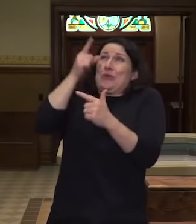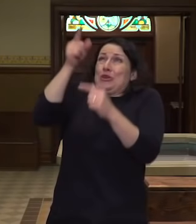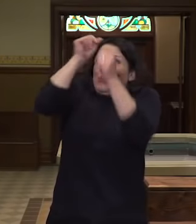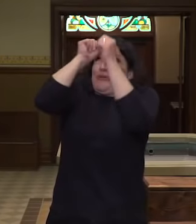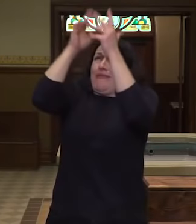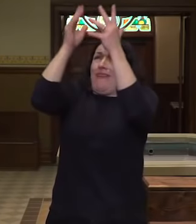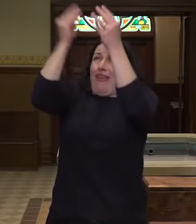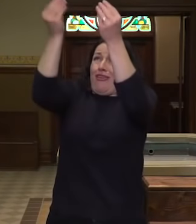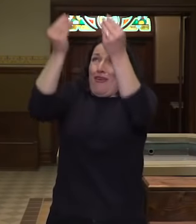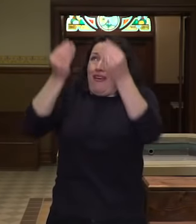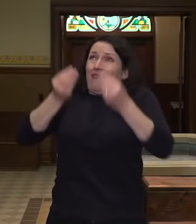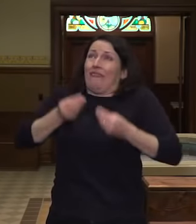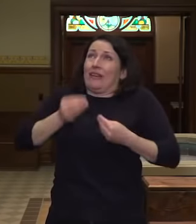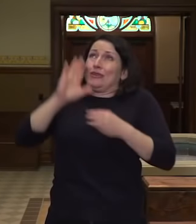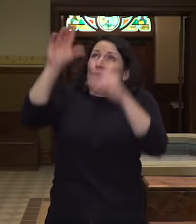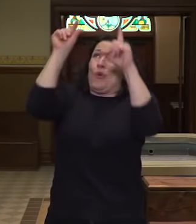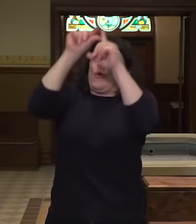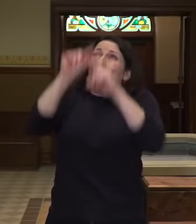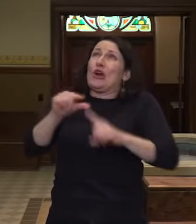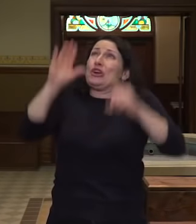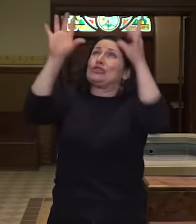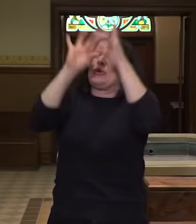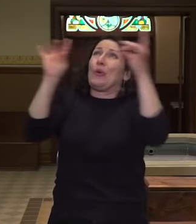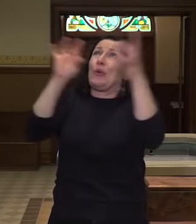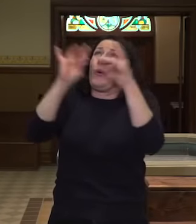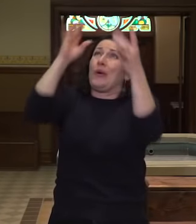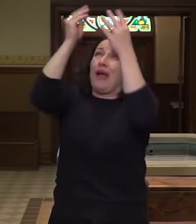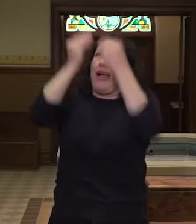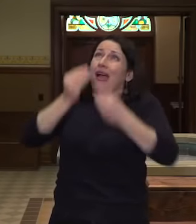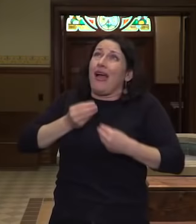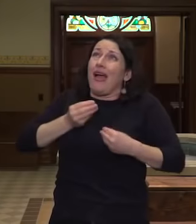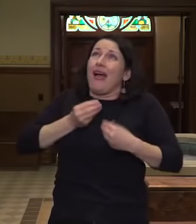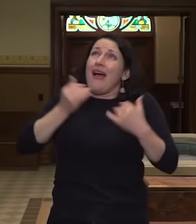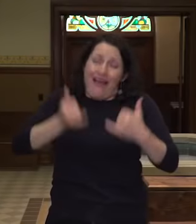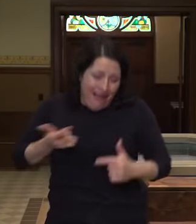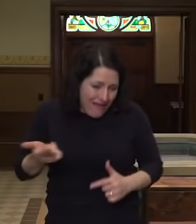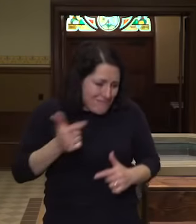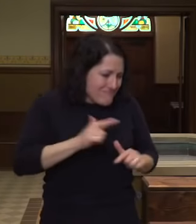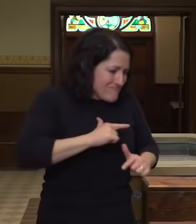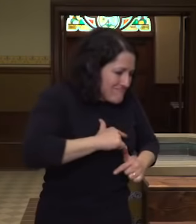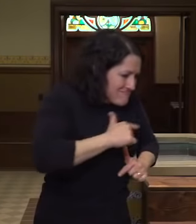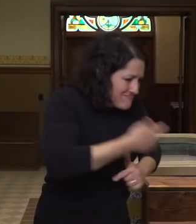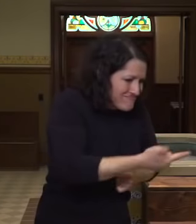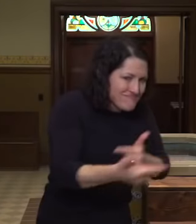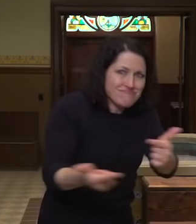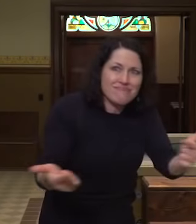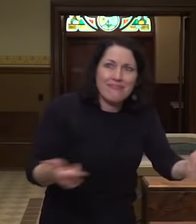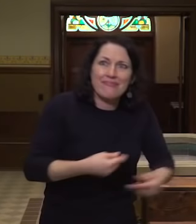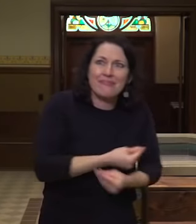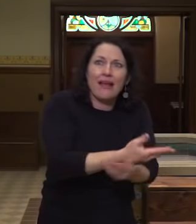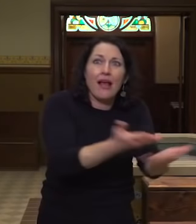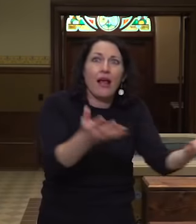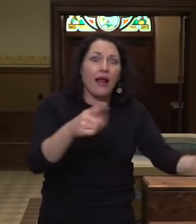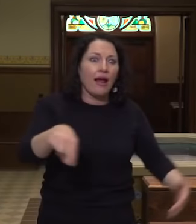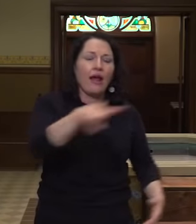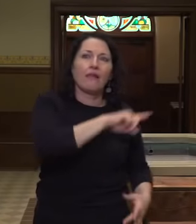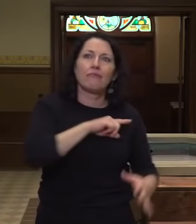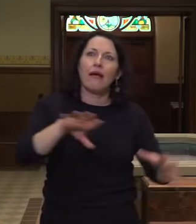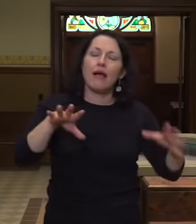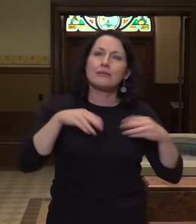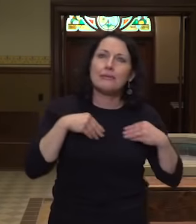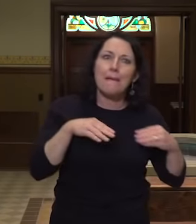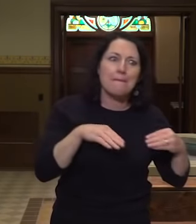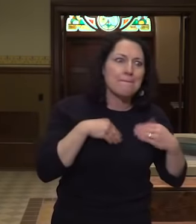because the words you gave to me, I have given to them. And they accepted them and truly understood